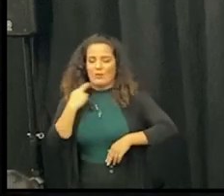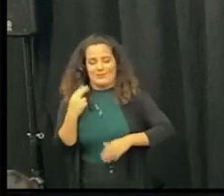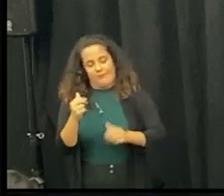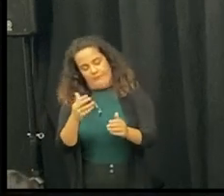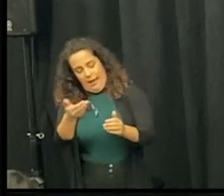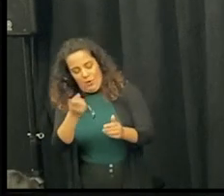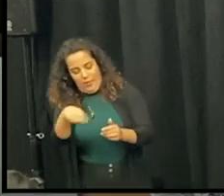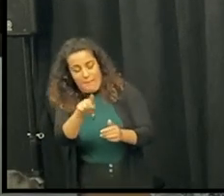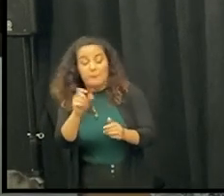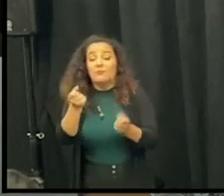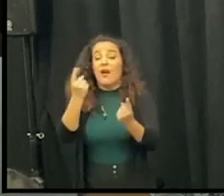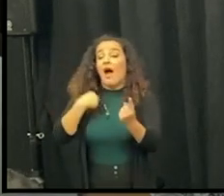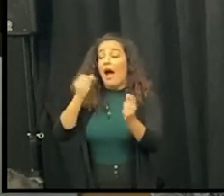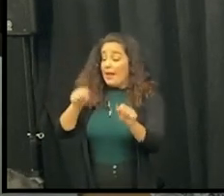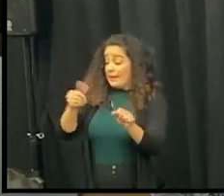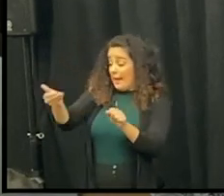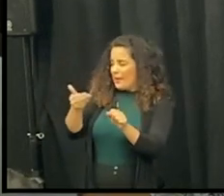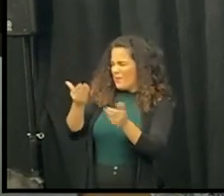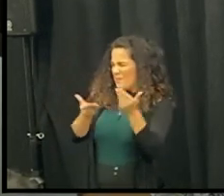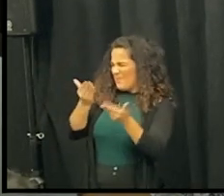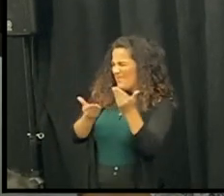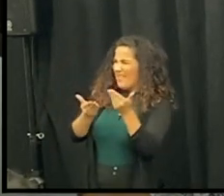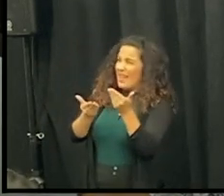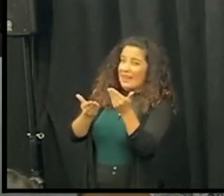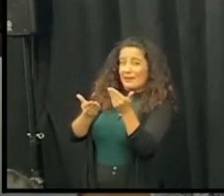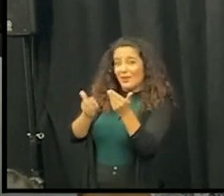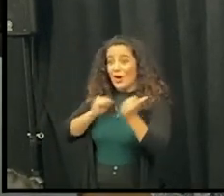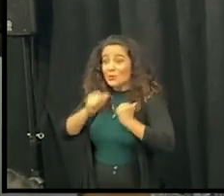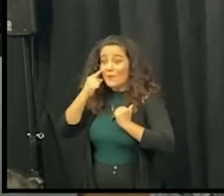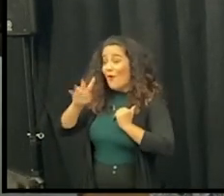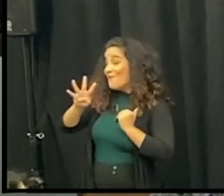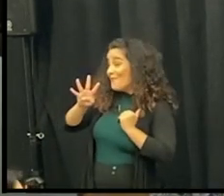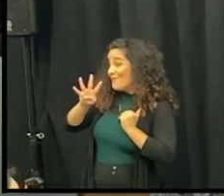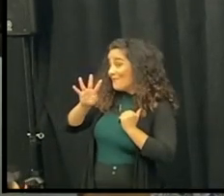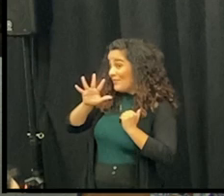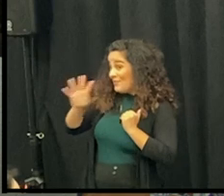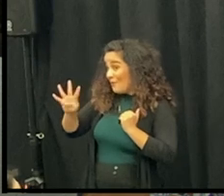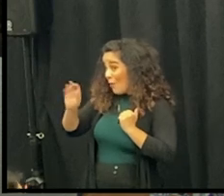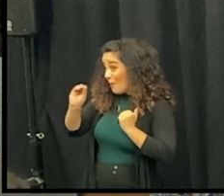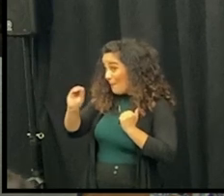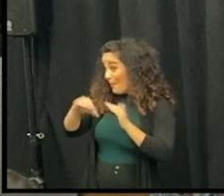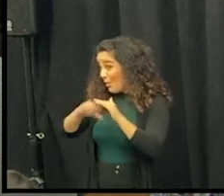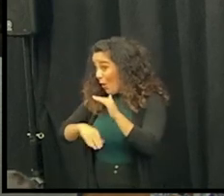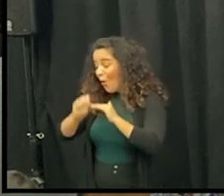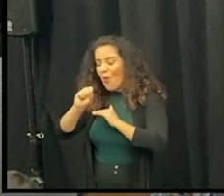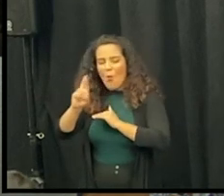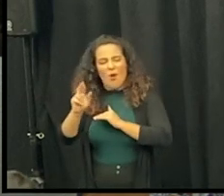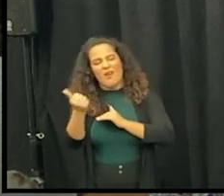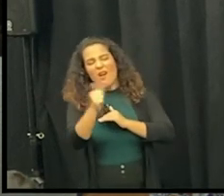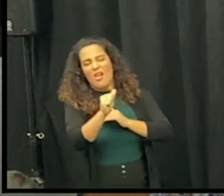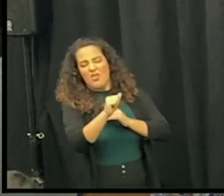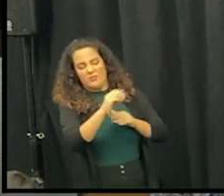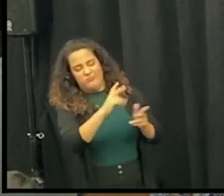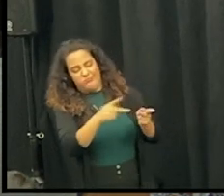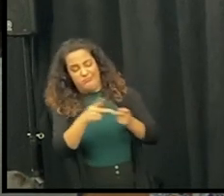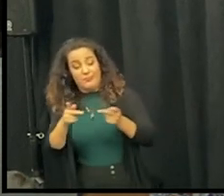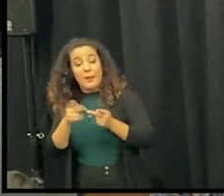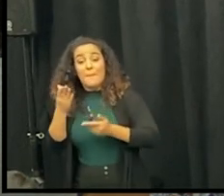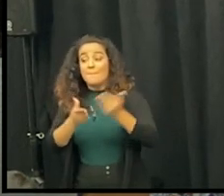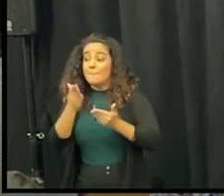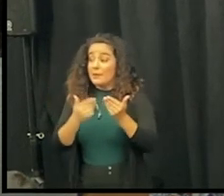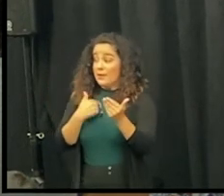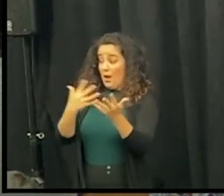hire, concerts at, I'll say, like 54 Below or Birdland or things where, like, I'm putting a showcase together for a composer and they want a band.